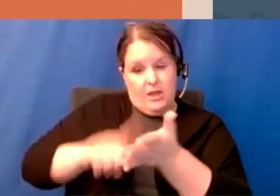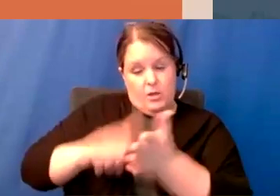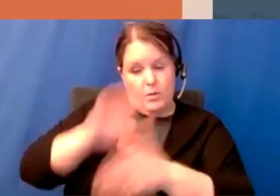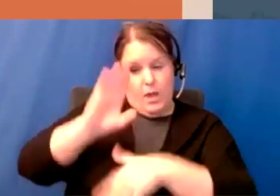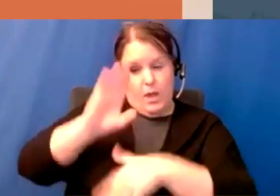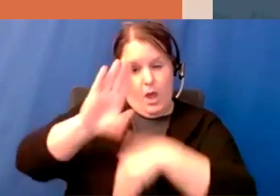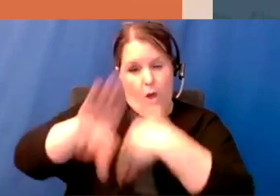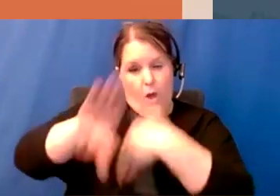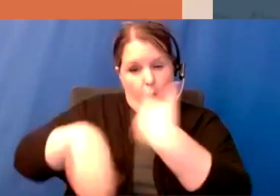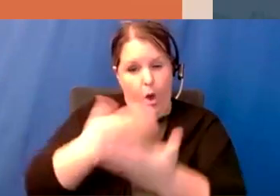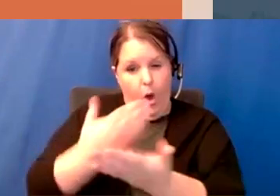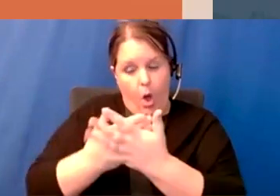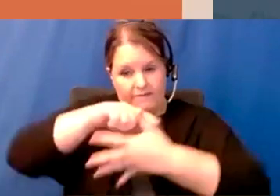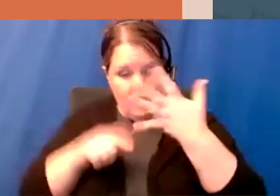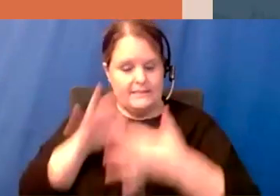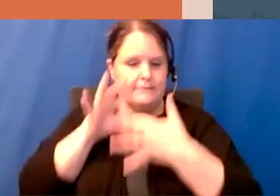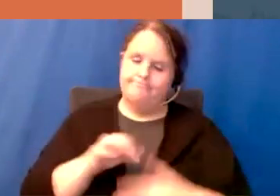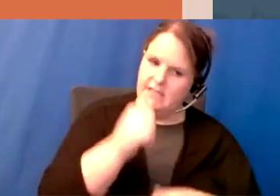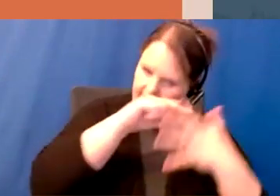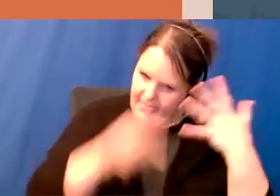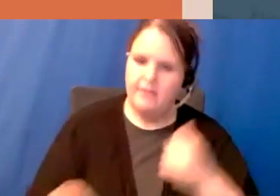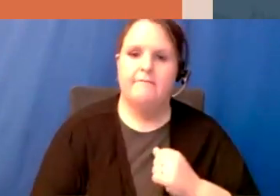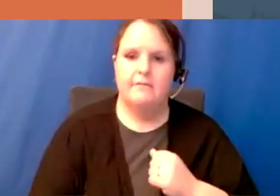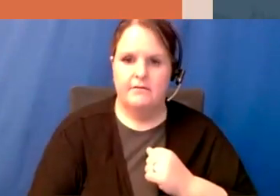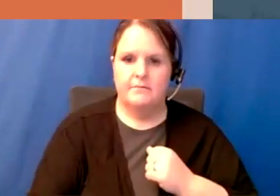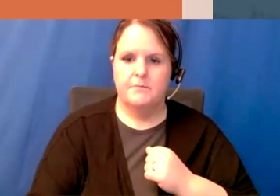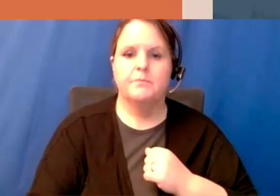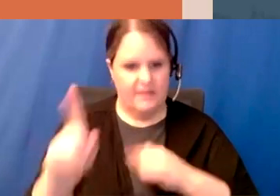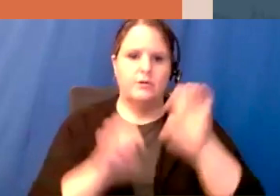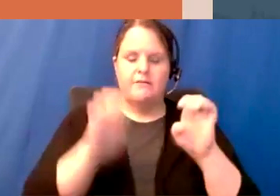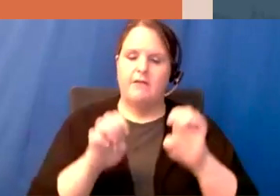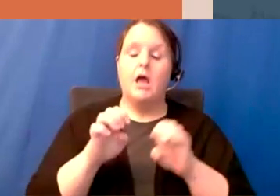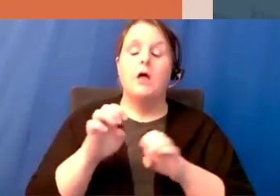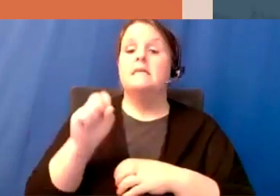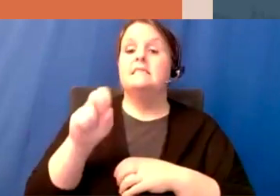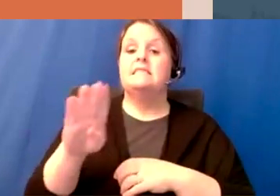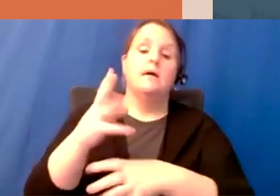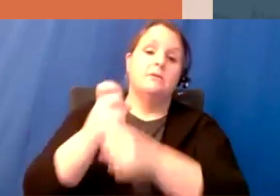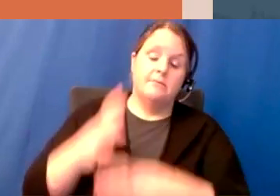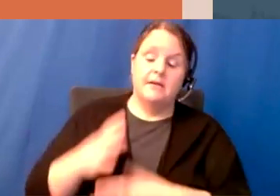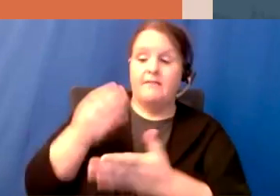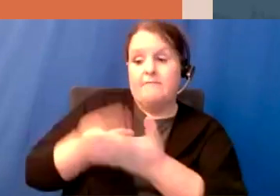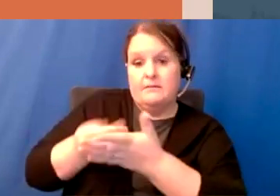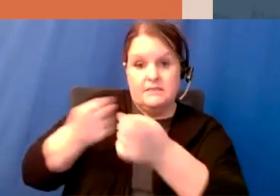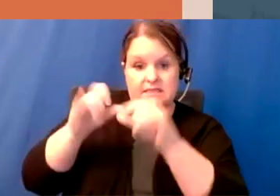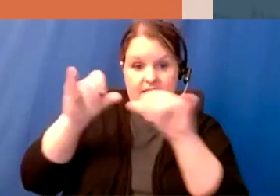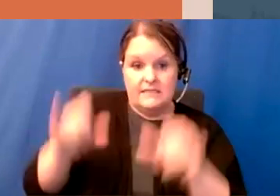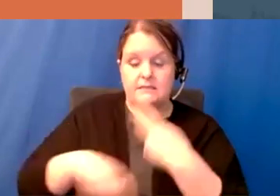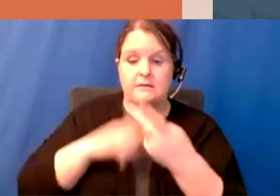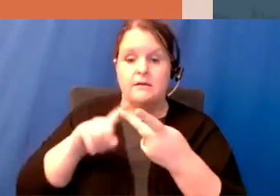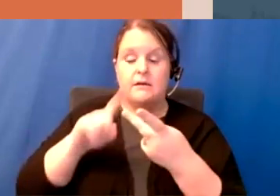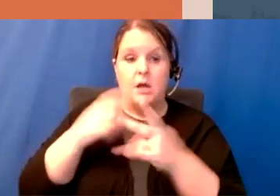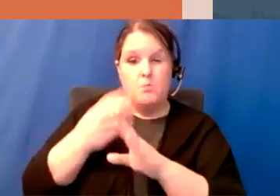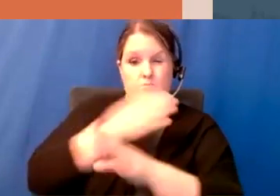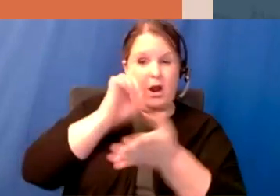above. So they should evaluate subrecipient financial management systems, subrecipient prior